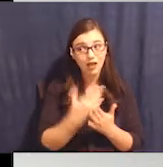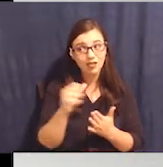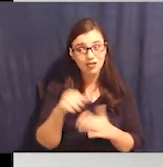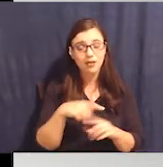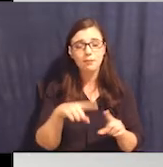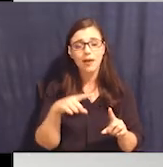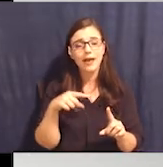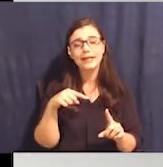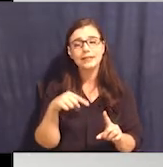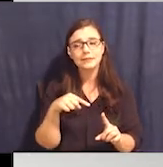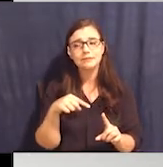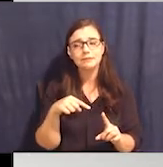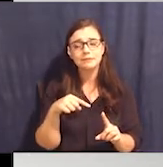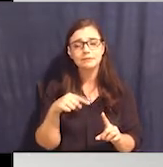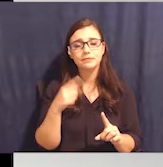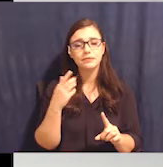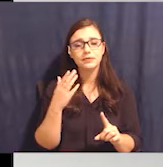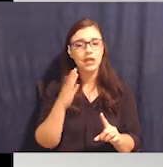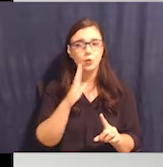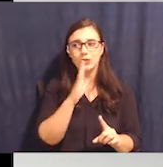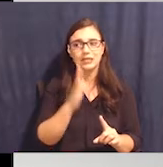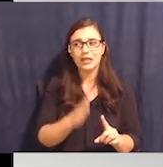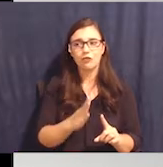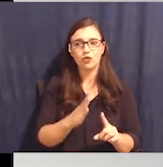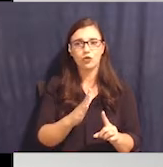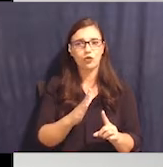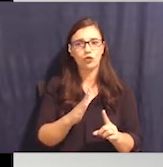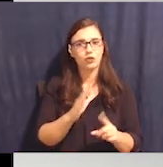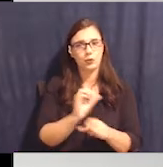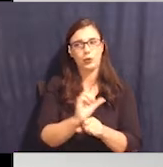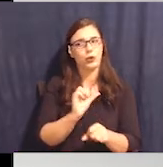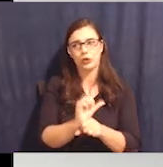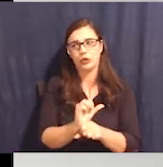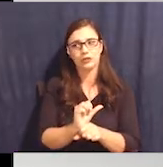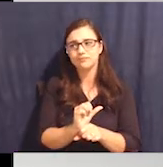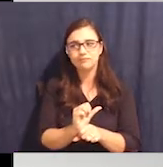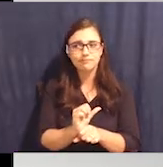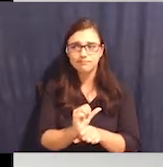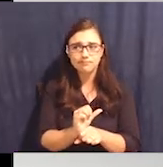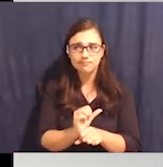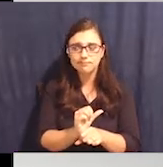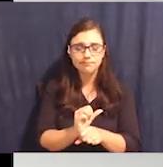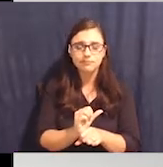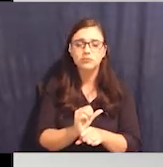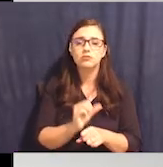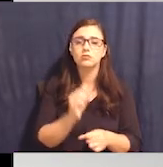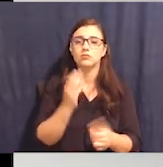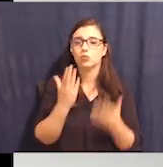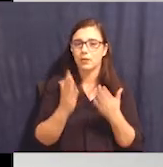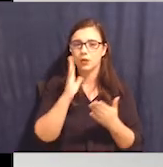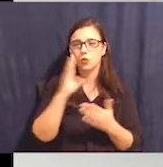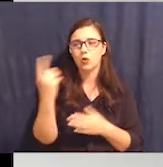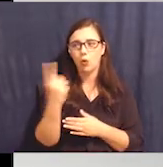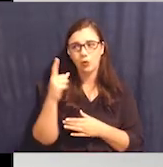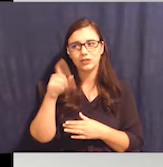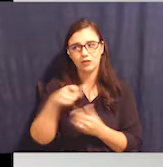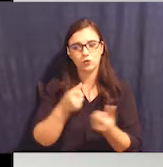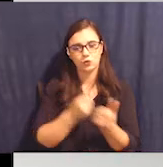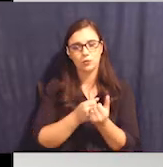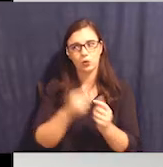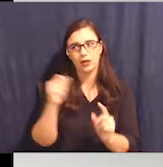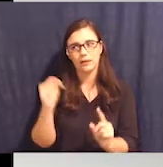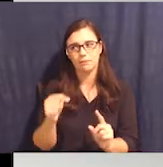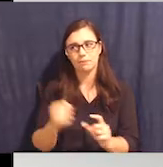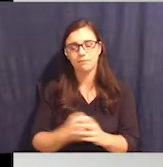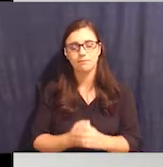he's doing well, but he probably will never be gainfully employed. You probably will always need